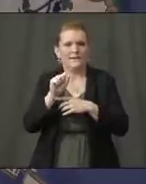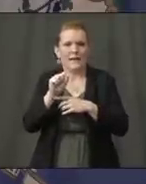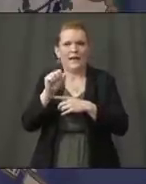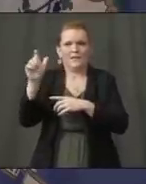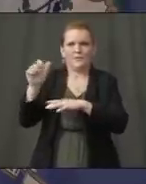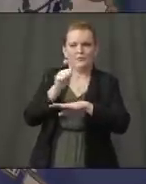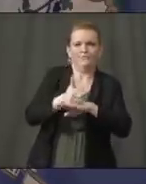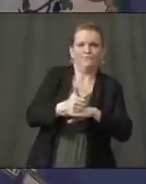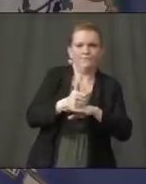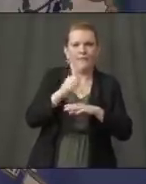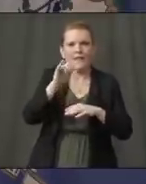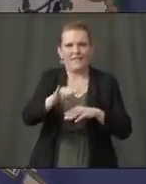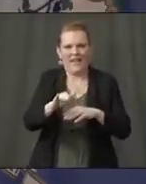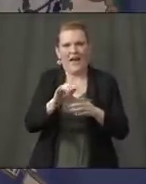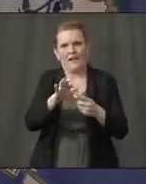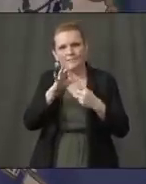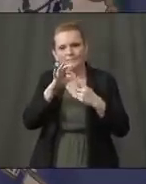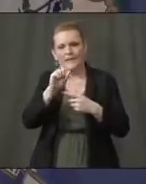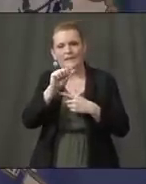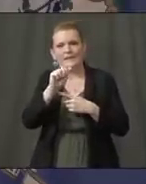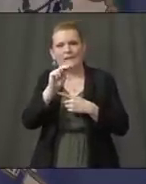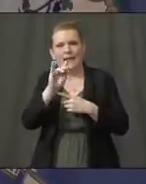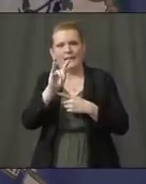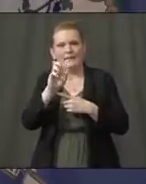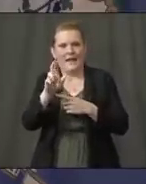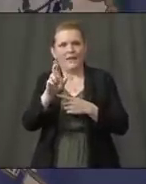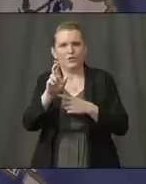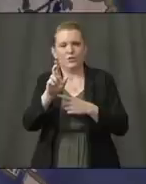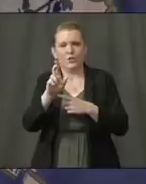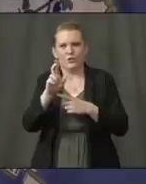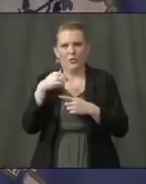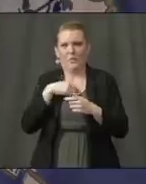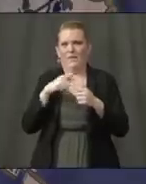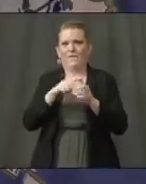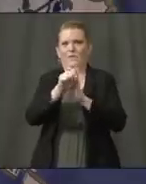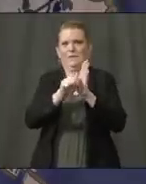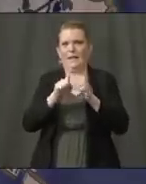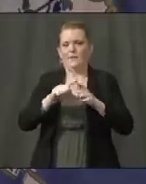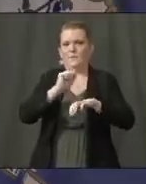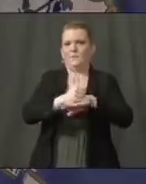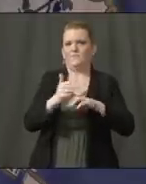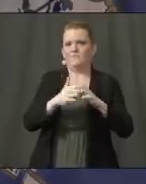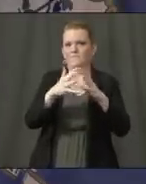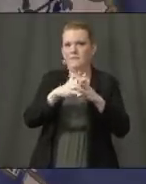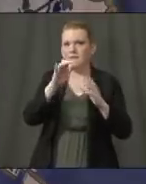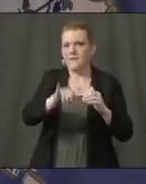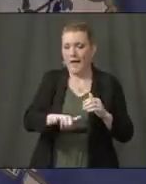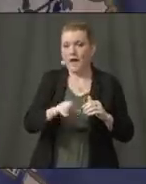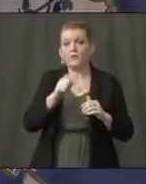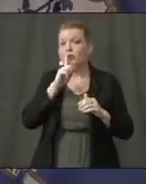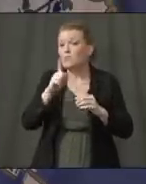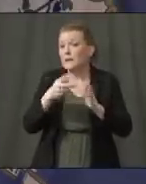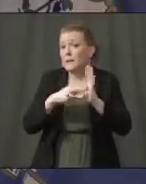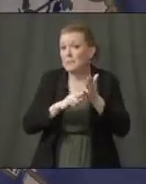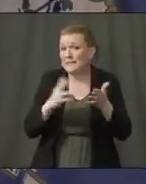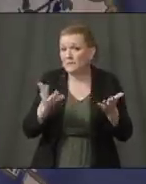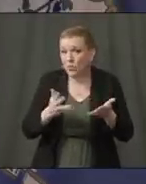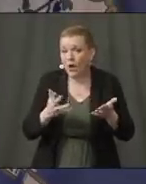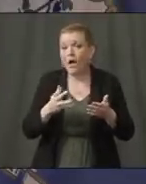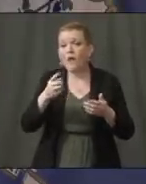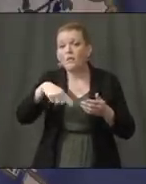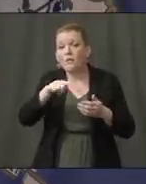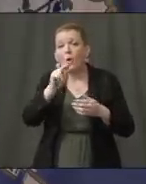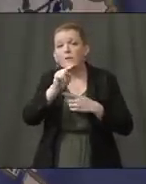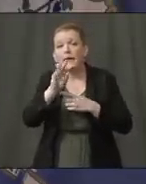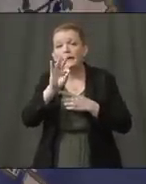that means is we'll be able to take up to 80 or 90,000 N95 and other face masks on a daily basis, get